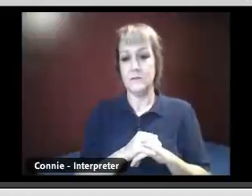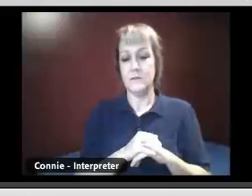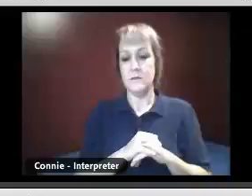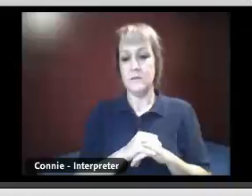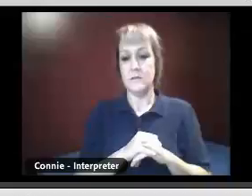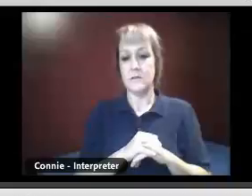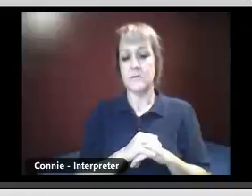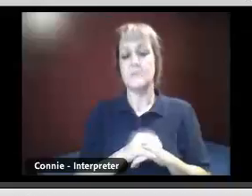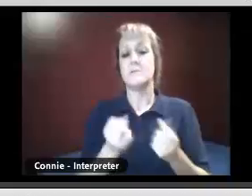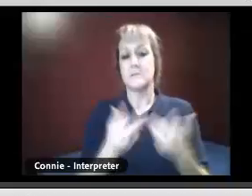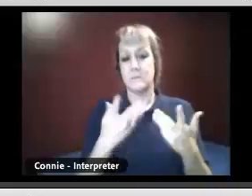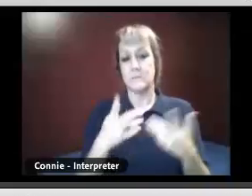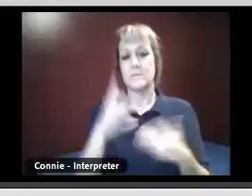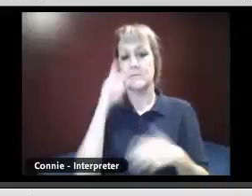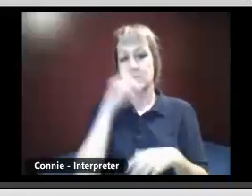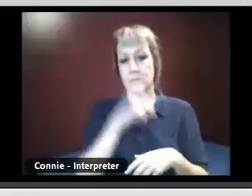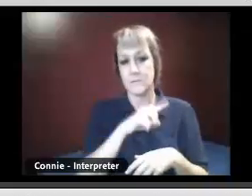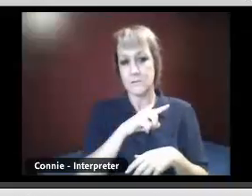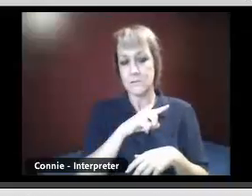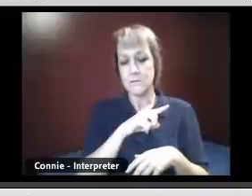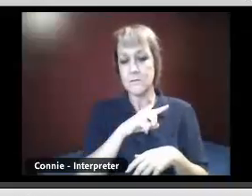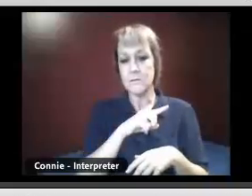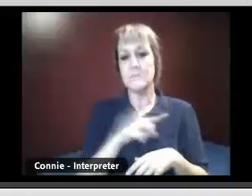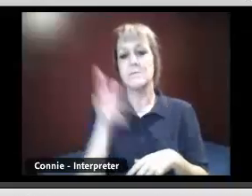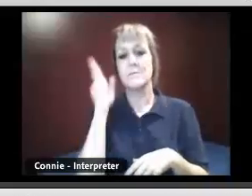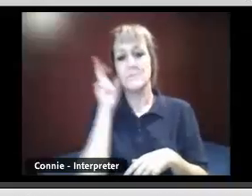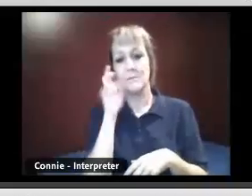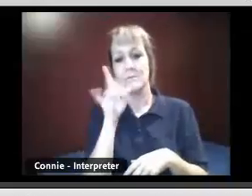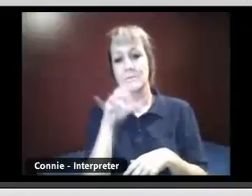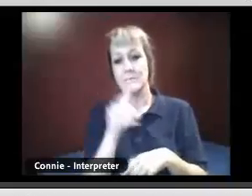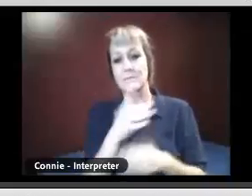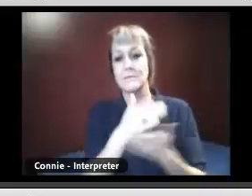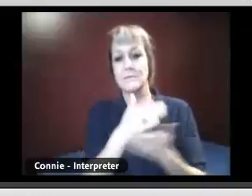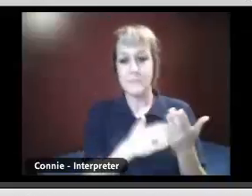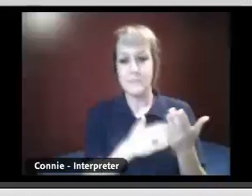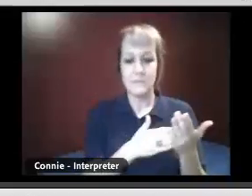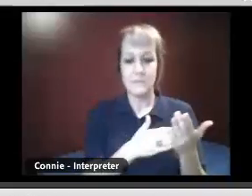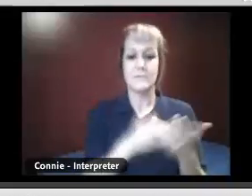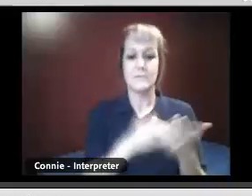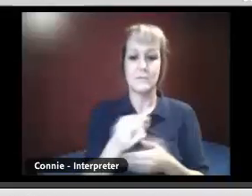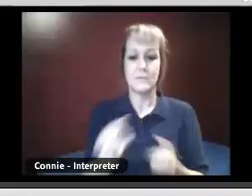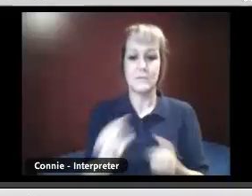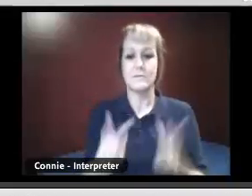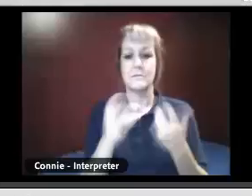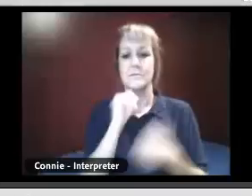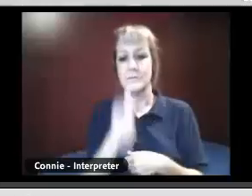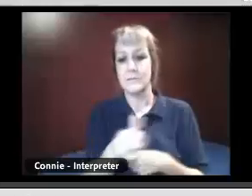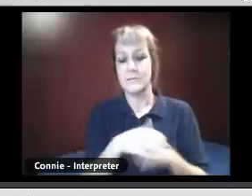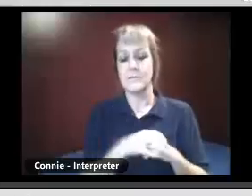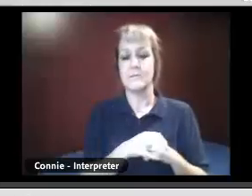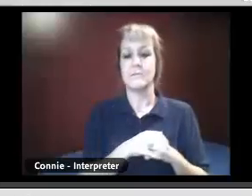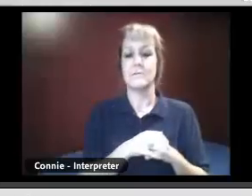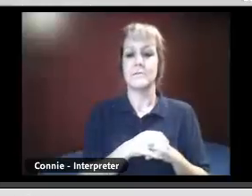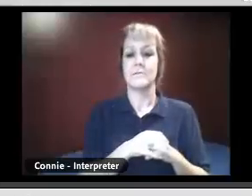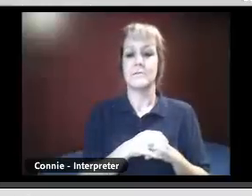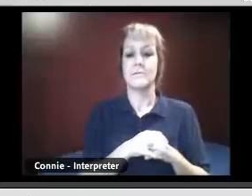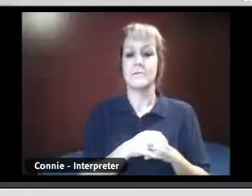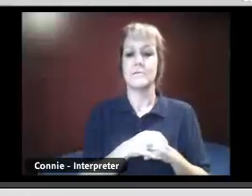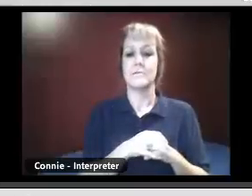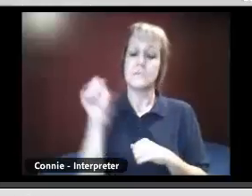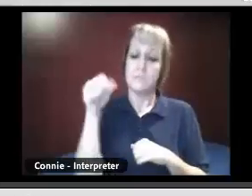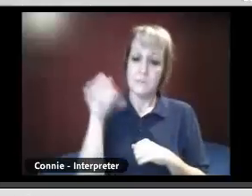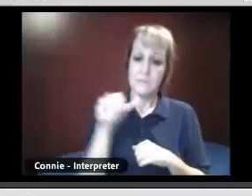Lots of false. I hear from David, some do, many do not. And yeah, if